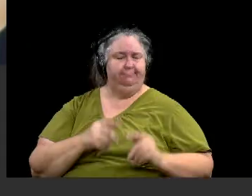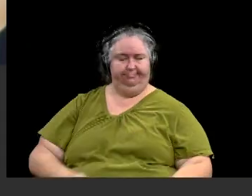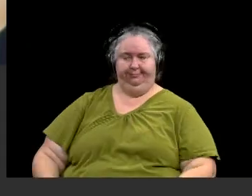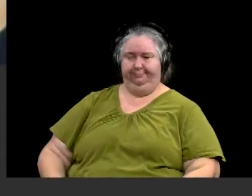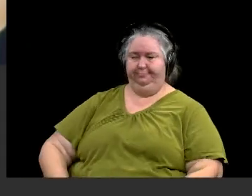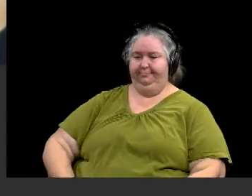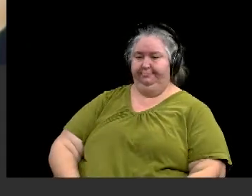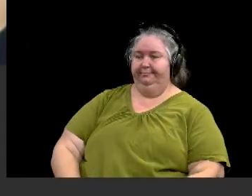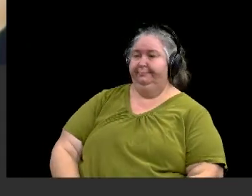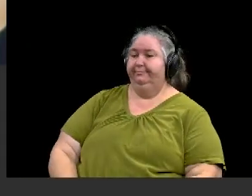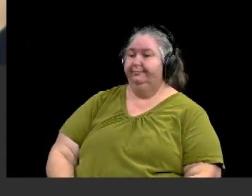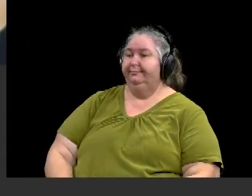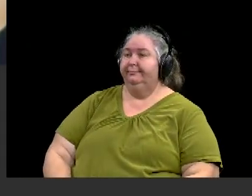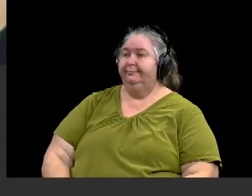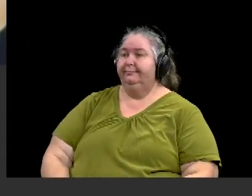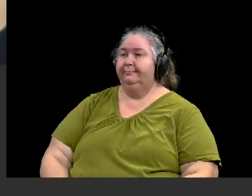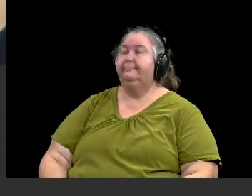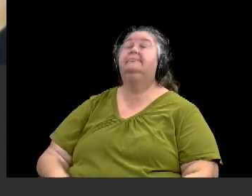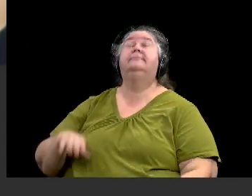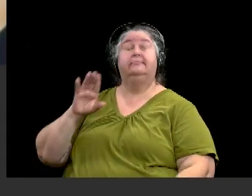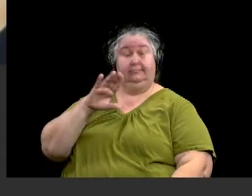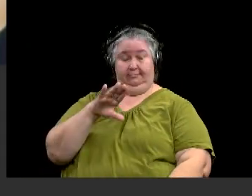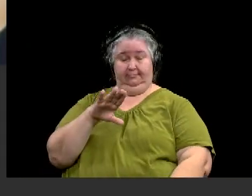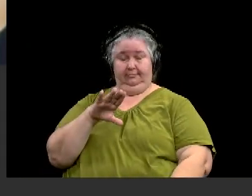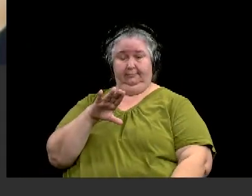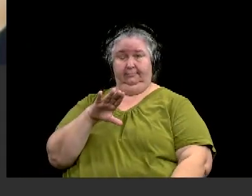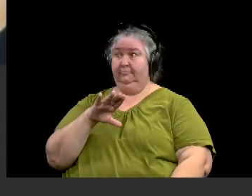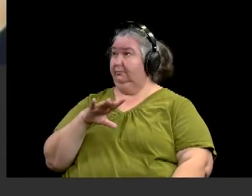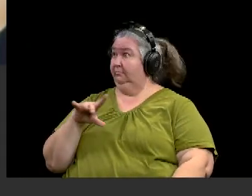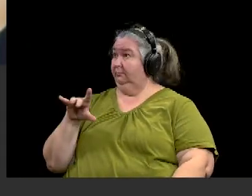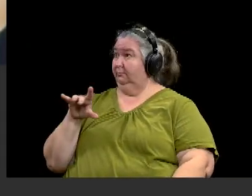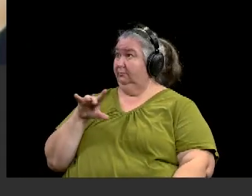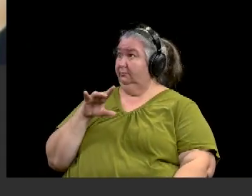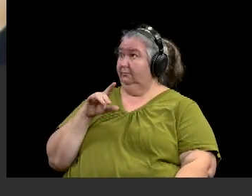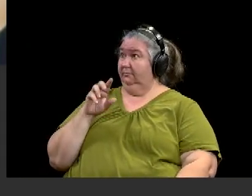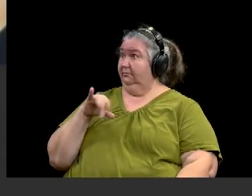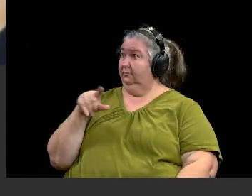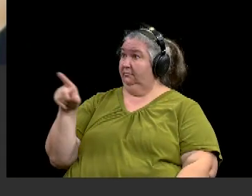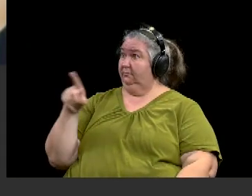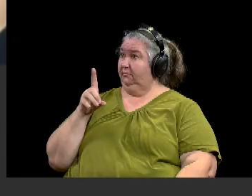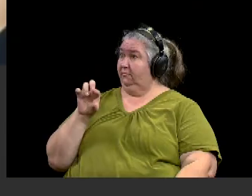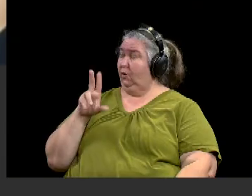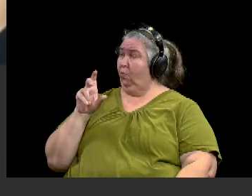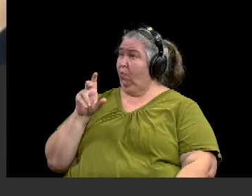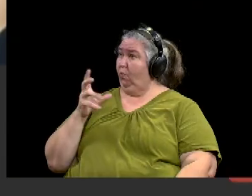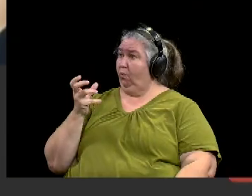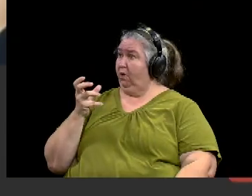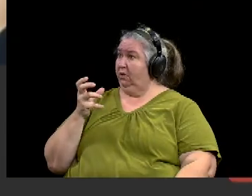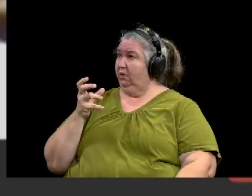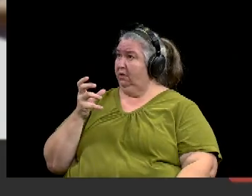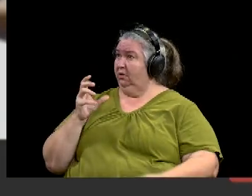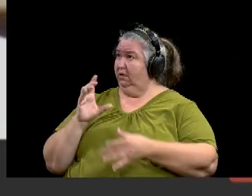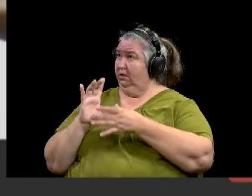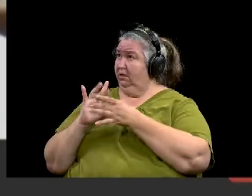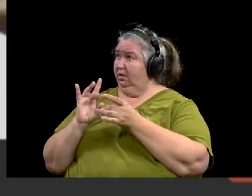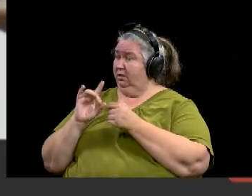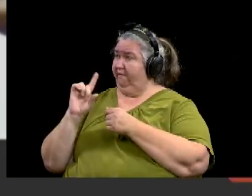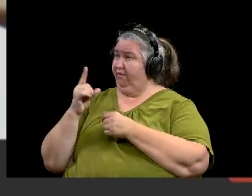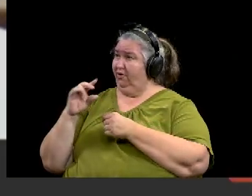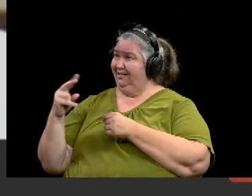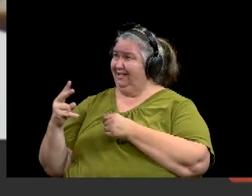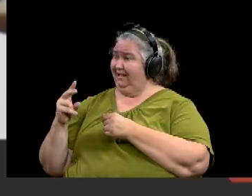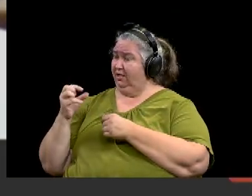Any of the doctors want to field the question on the first shot versus the second shot? You know, I'm supportive